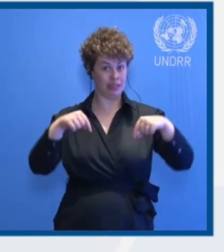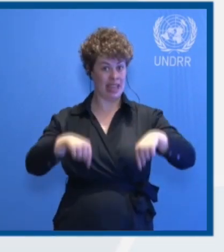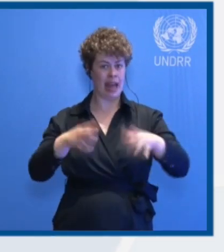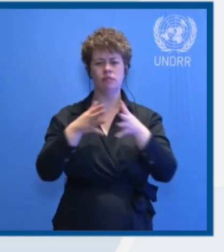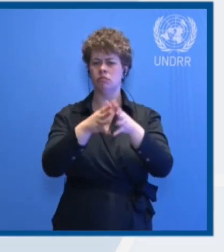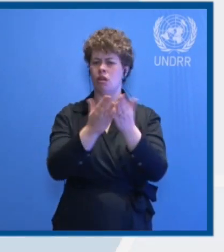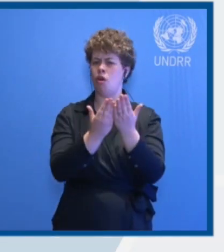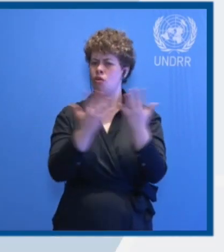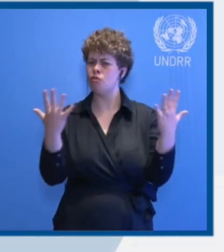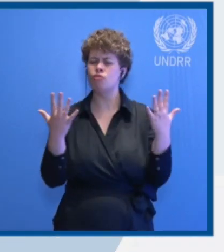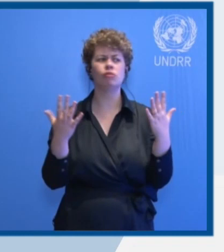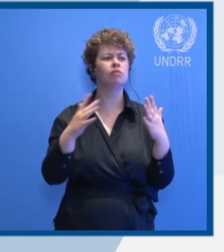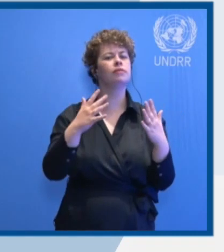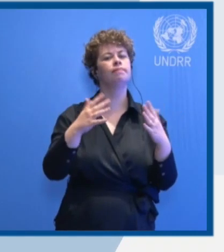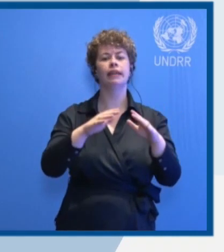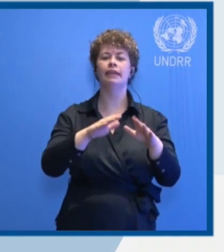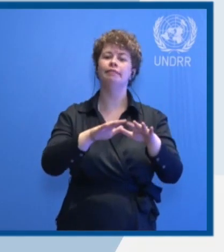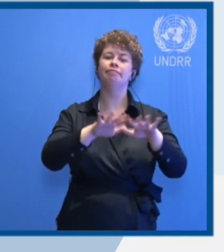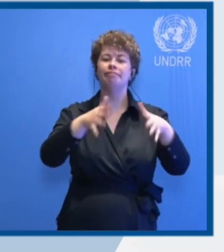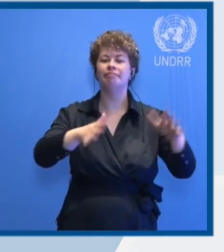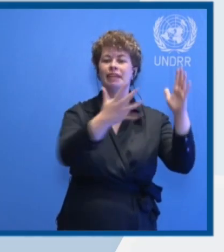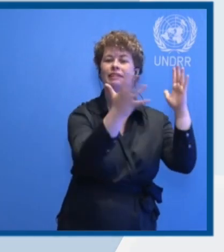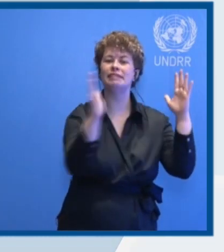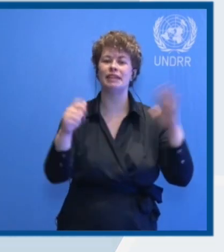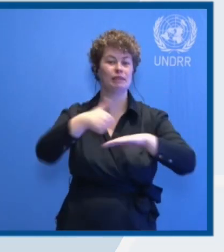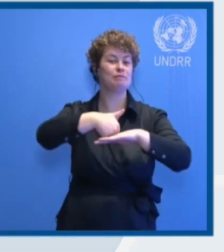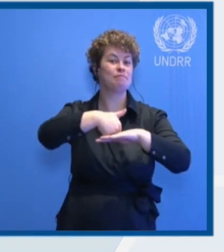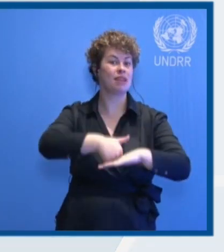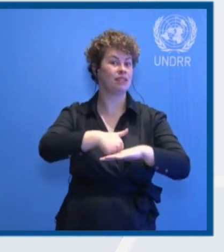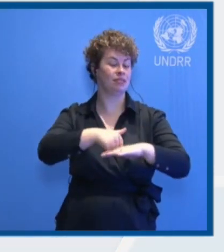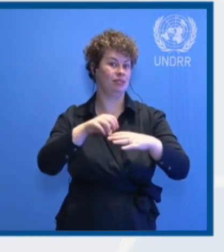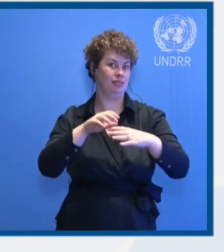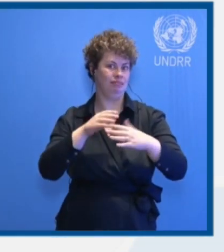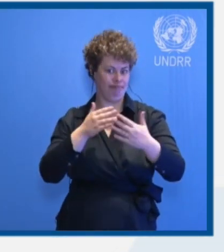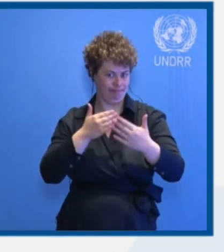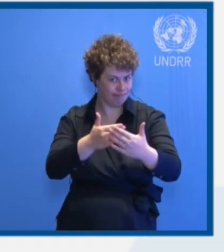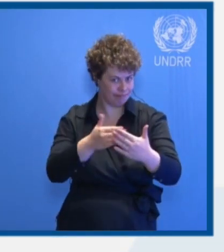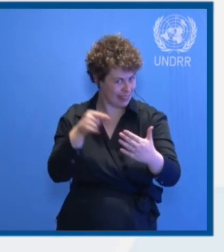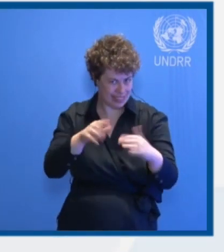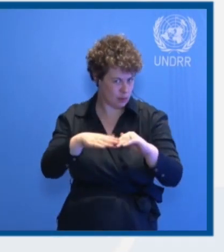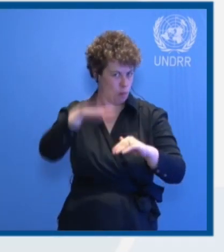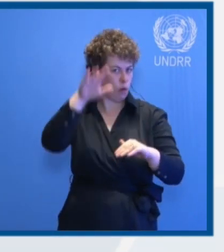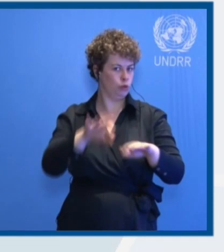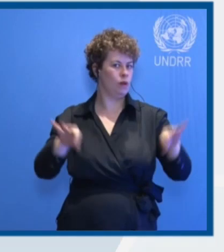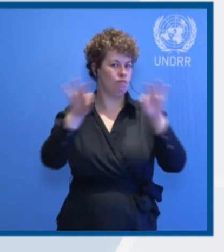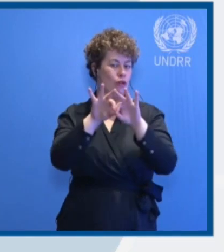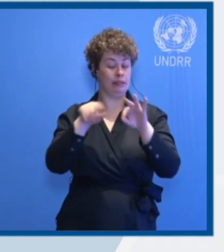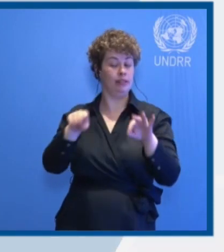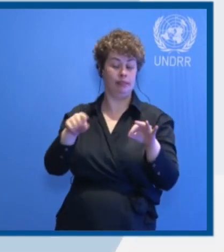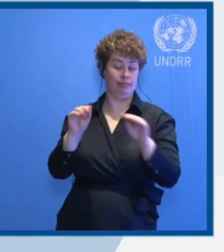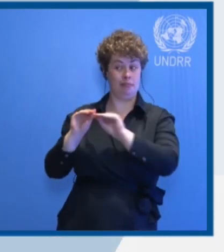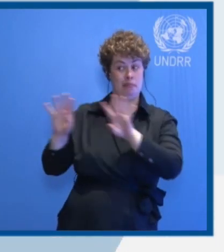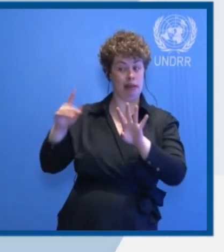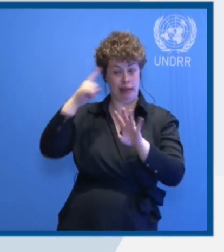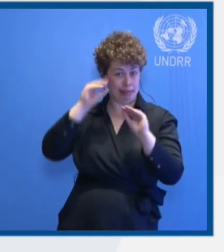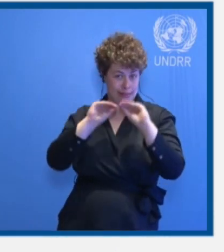which speakers have highlighted as being very critical. Are there any additional good practices in engaging vulnerable groups,